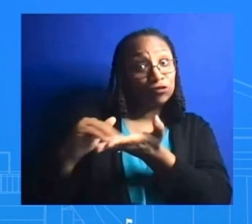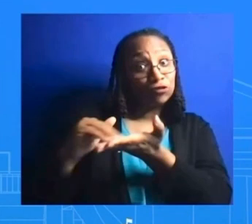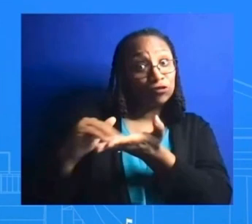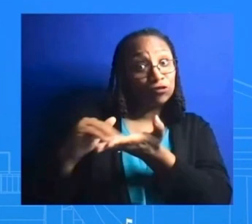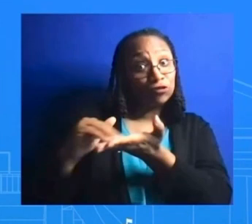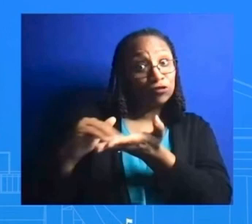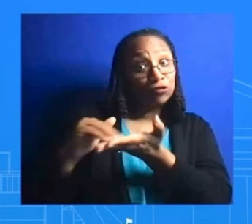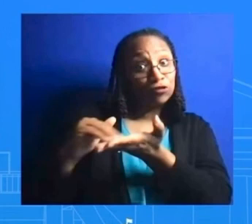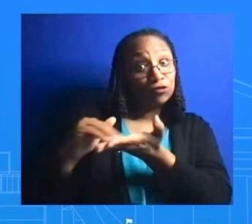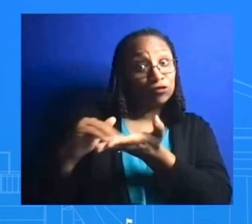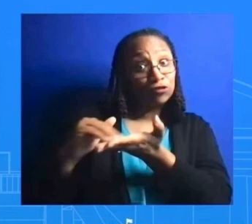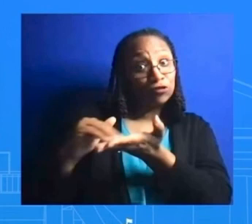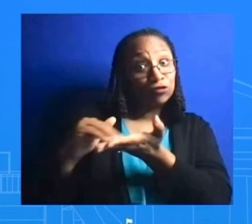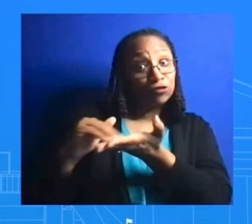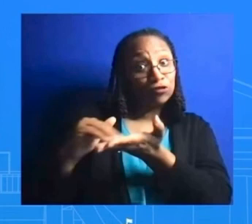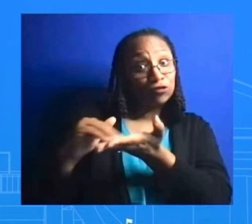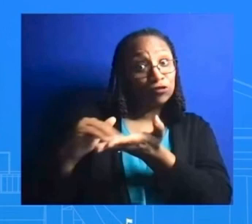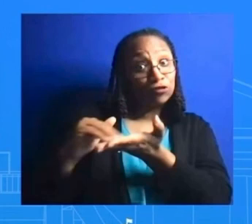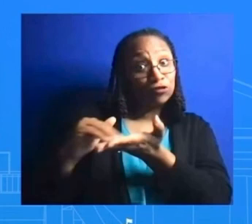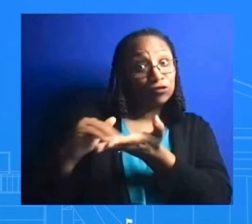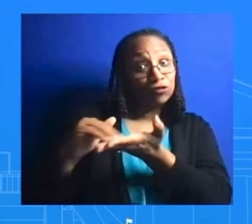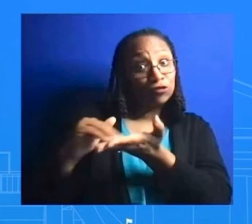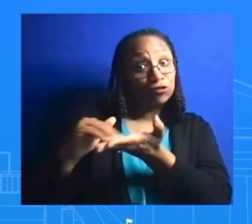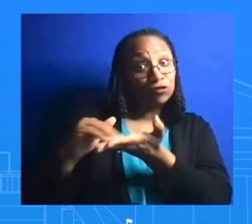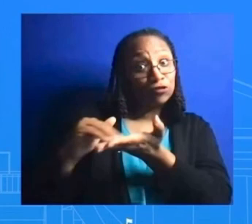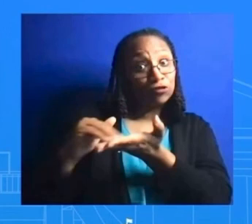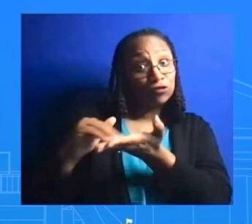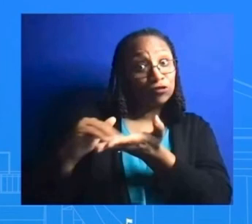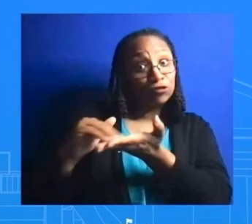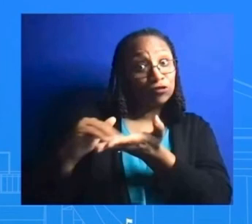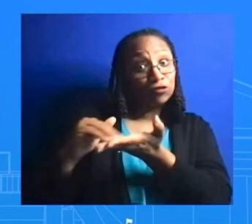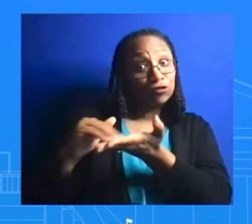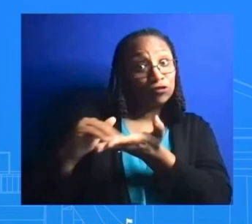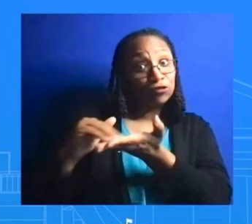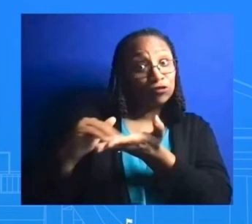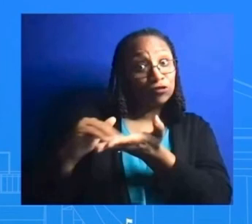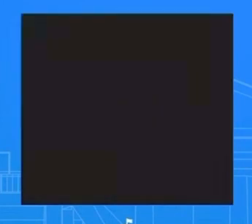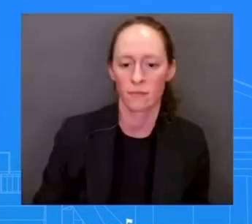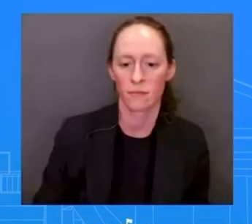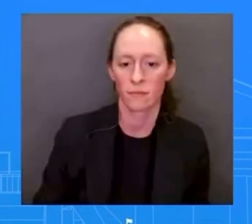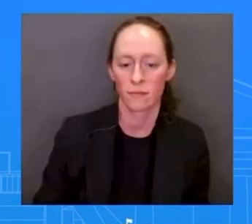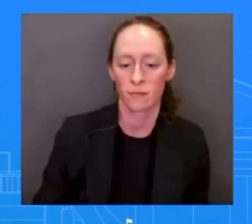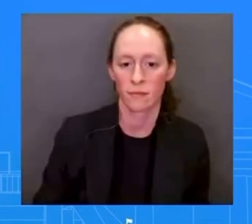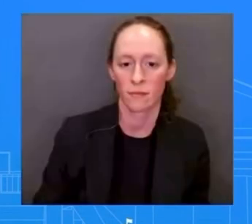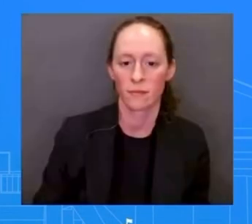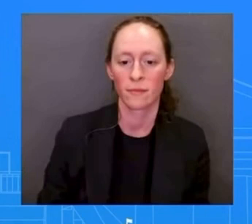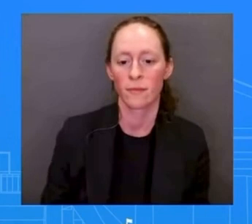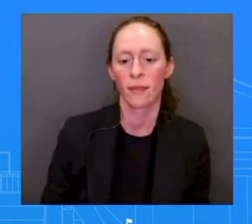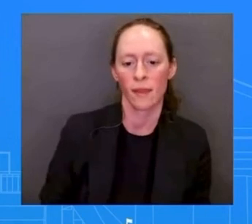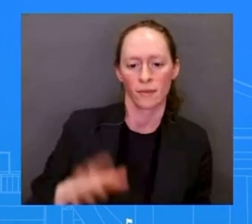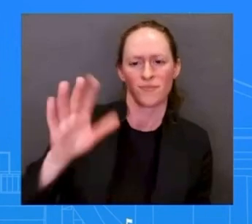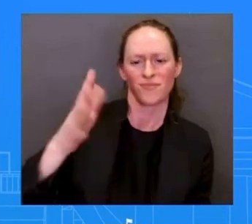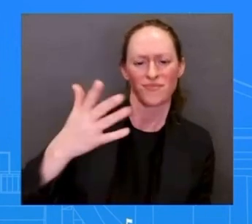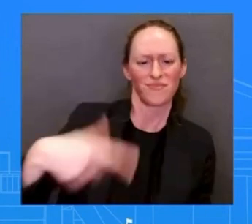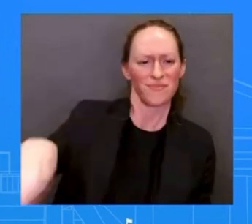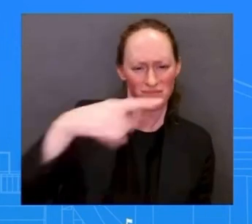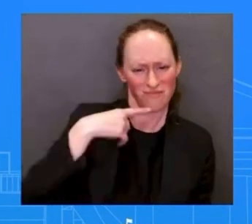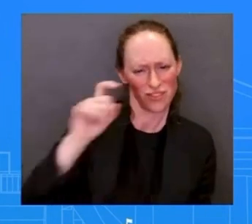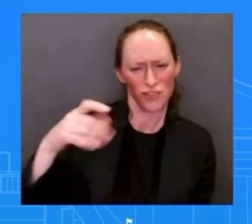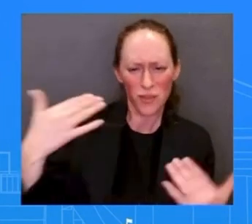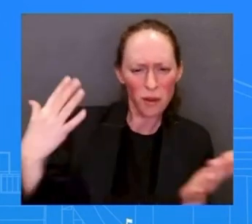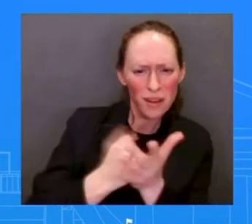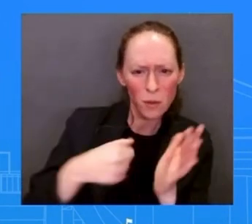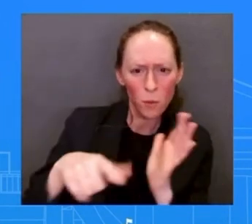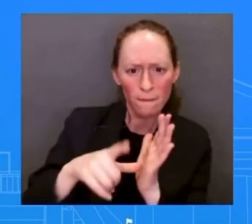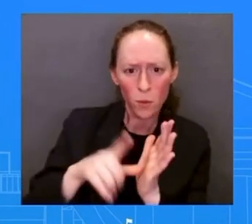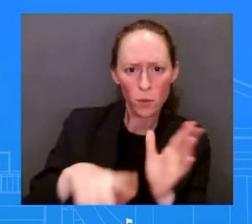small business owners actually did really well in the pandemic. Shouldn't we take a second look at whether all of these loans should be forgiven? They're costing taxpayers hundreds of billions of dollars. And we never